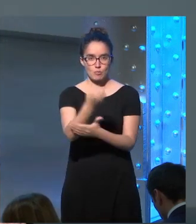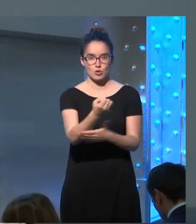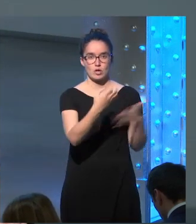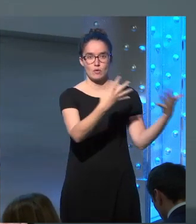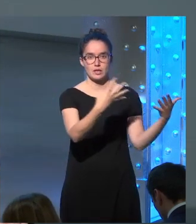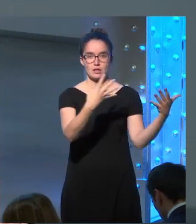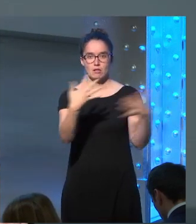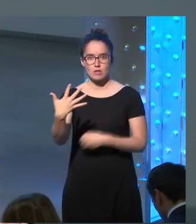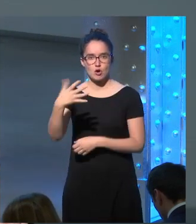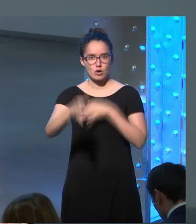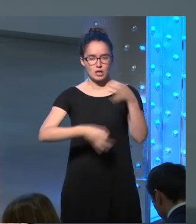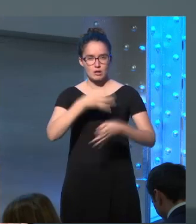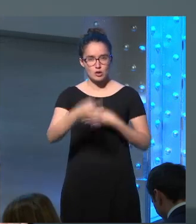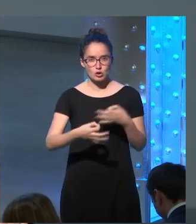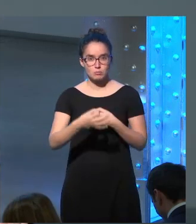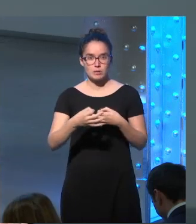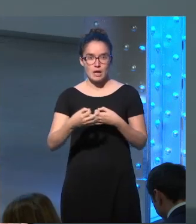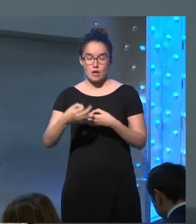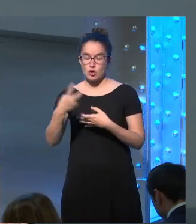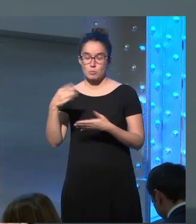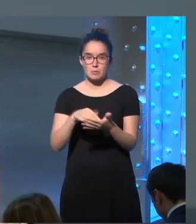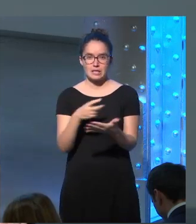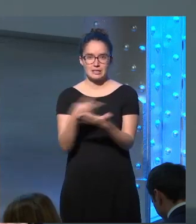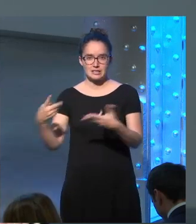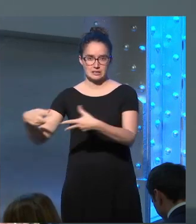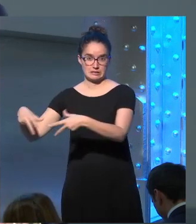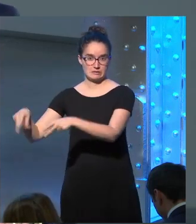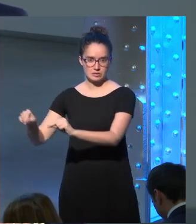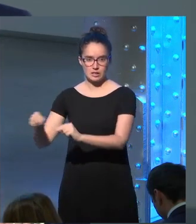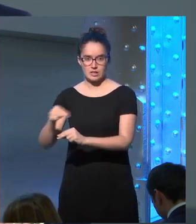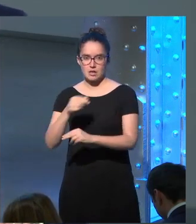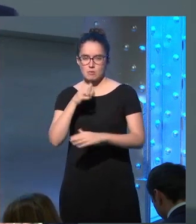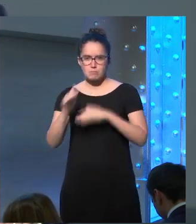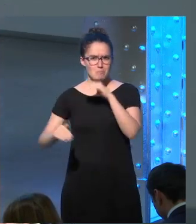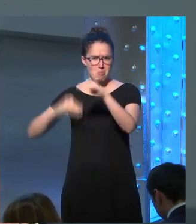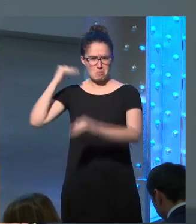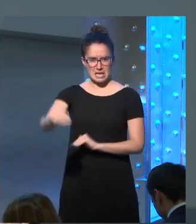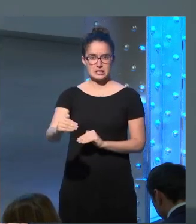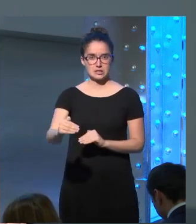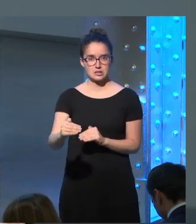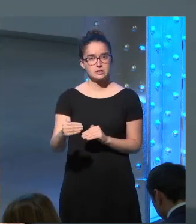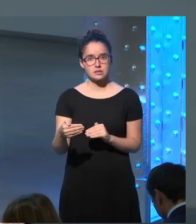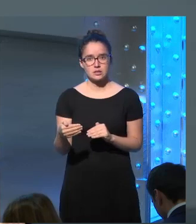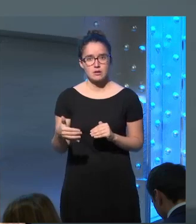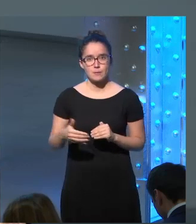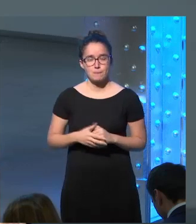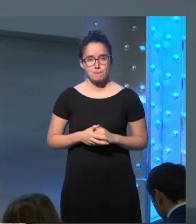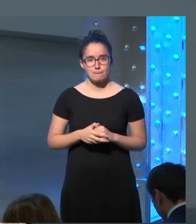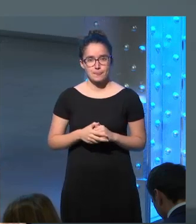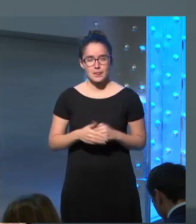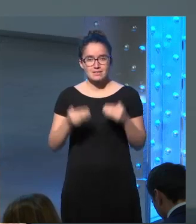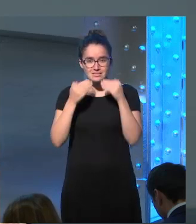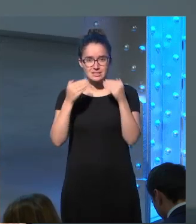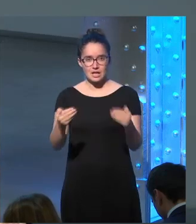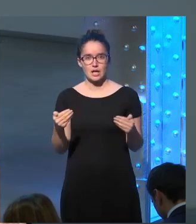17,000 jobs with the support of those 95 organizations by the end of 2017, and we are going to exceed it.